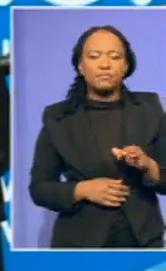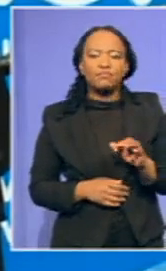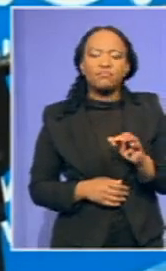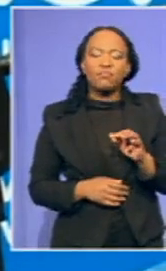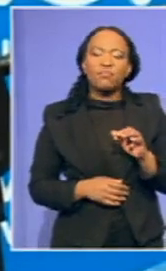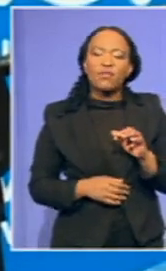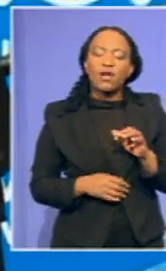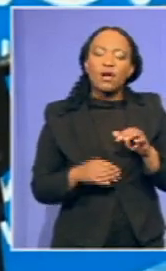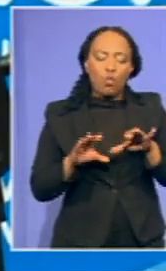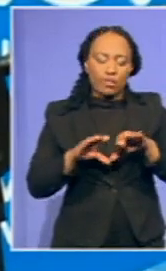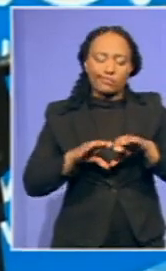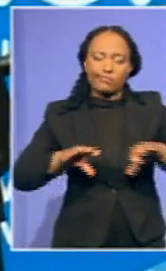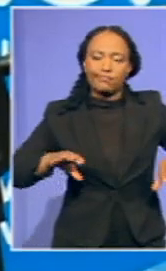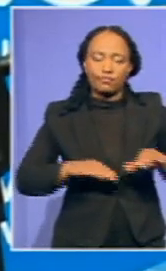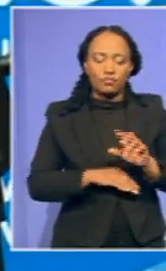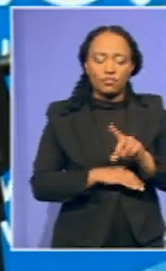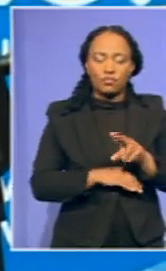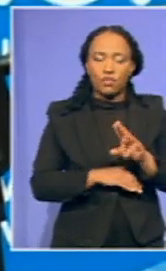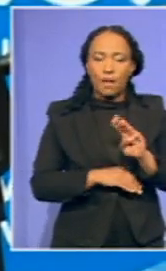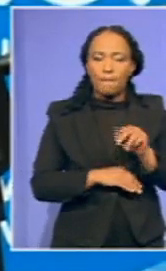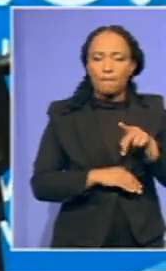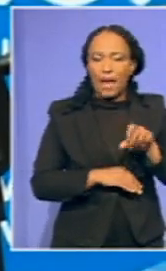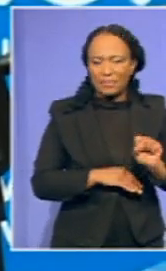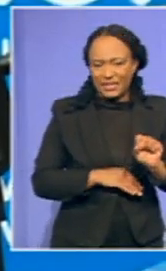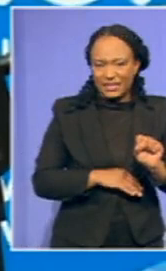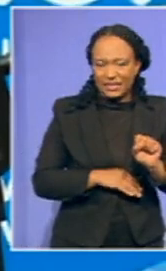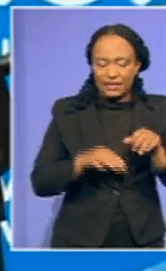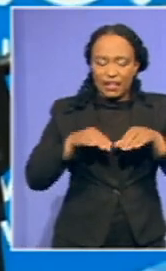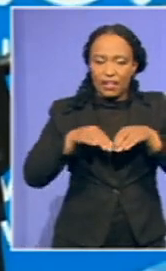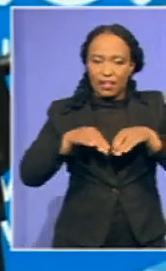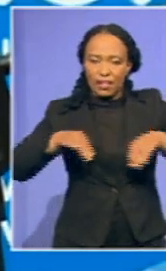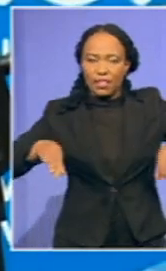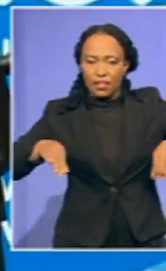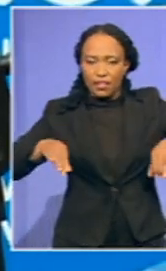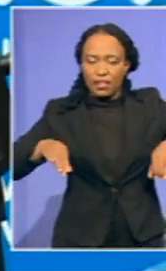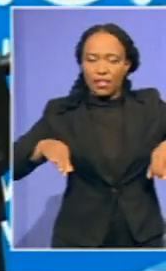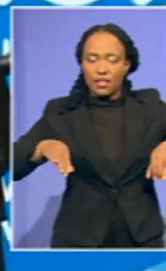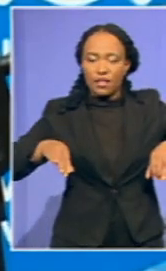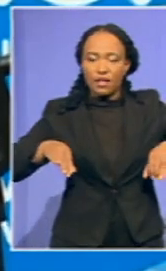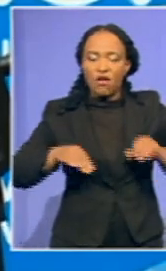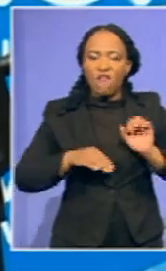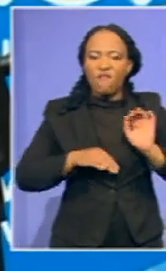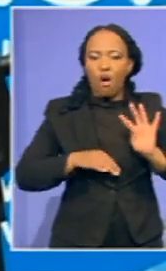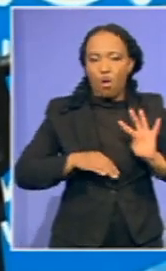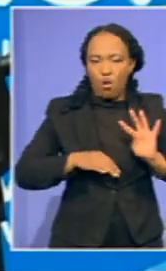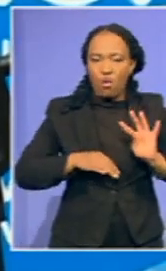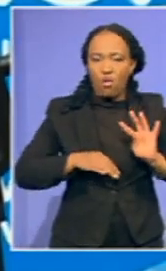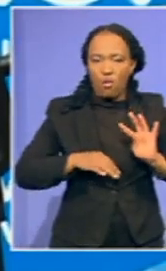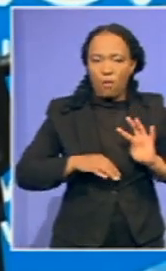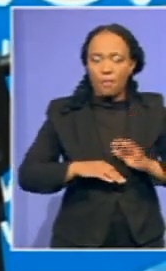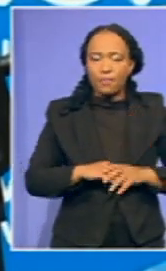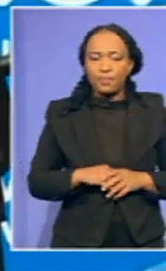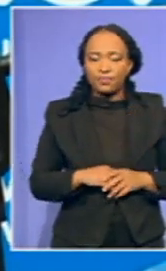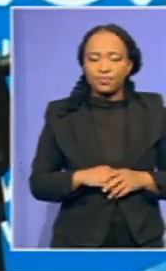we met, we had spoken about the possible commissioning of pump 4. Now we